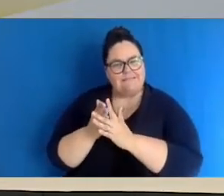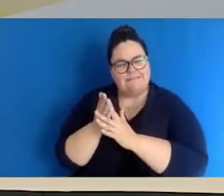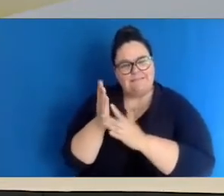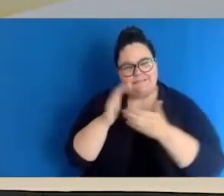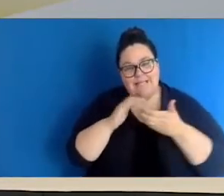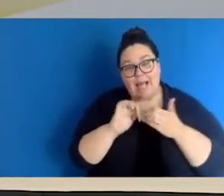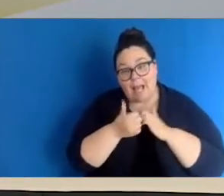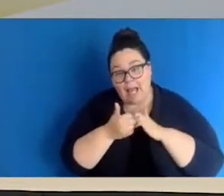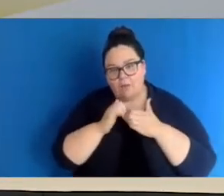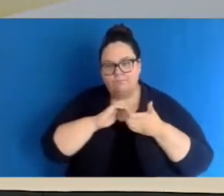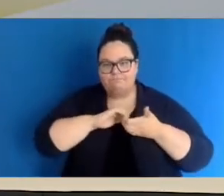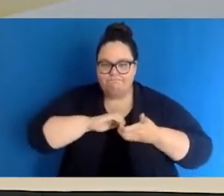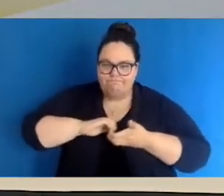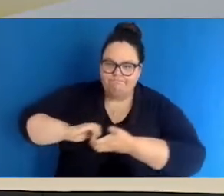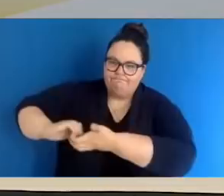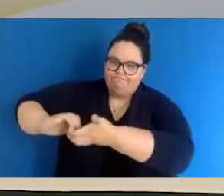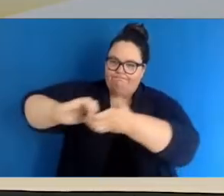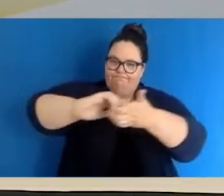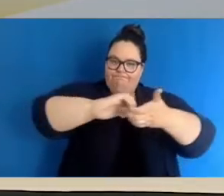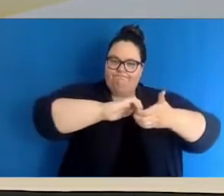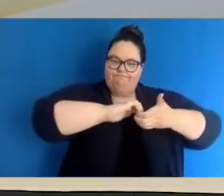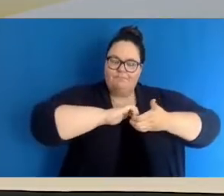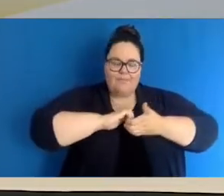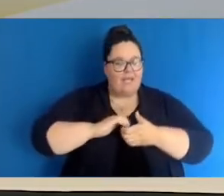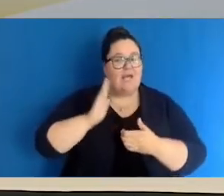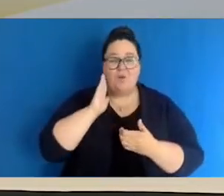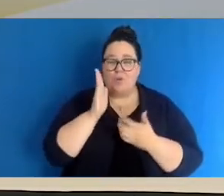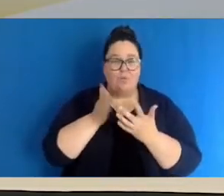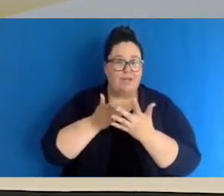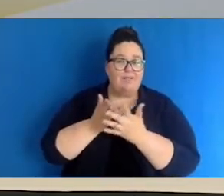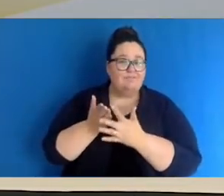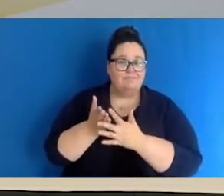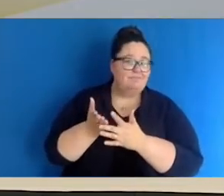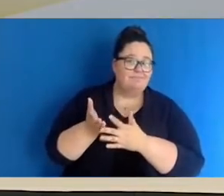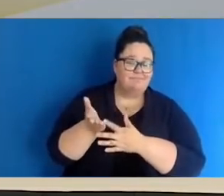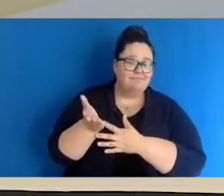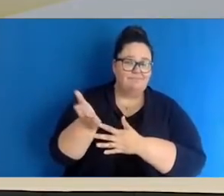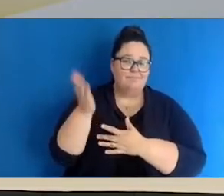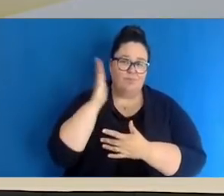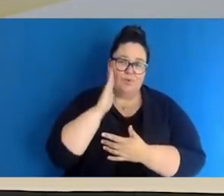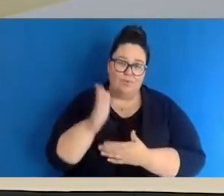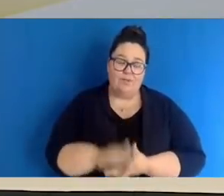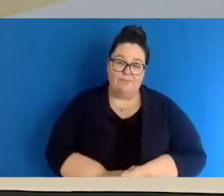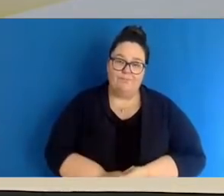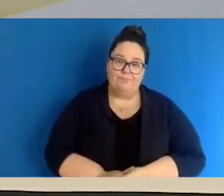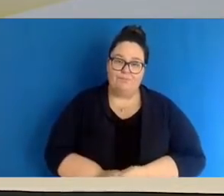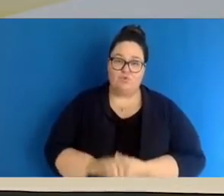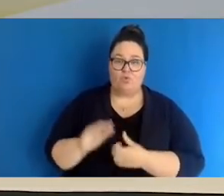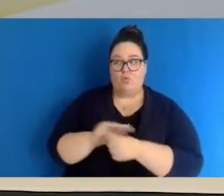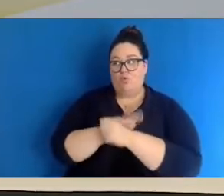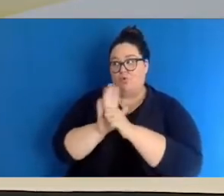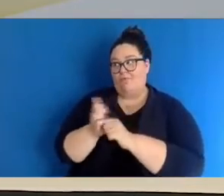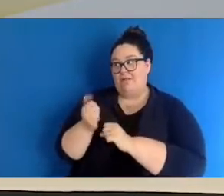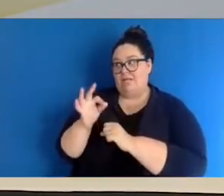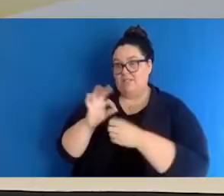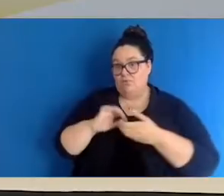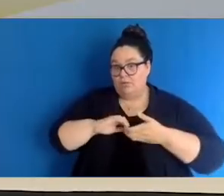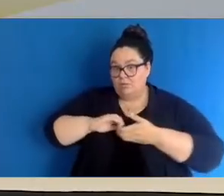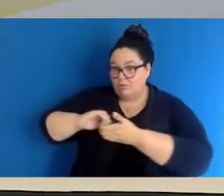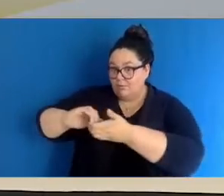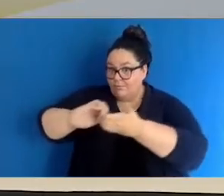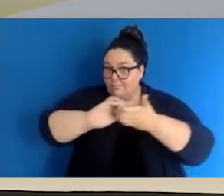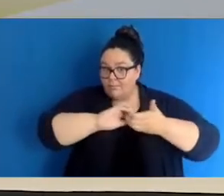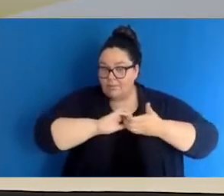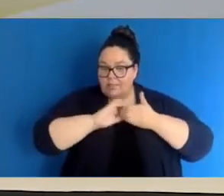together, and we will get through this together. So as we continue our journey through COVID-19 together, more than